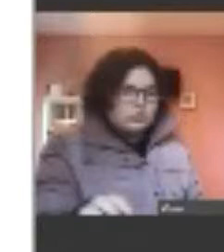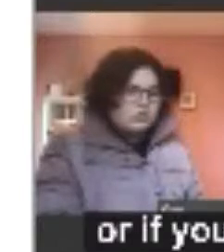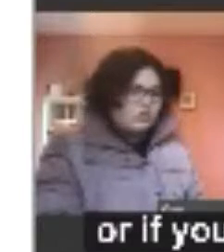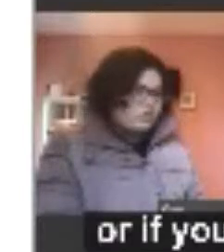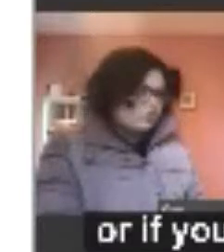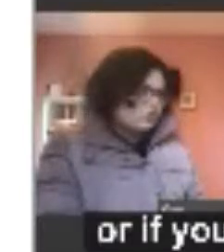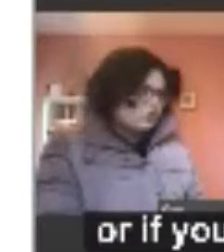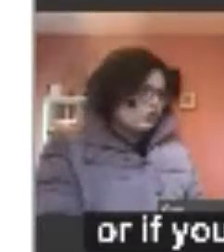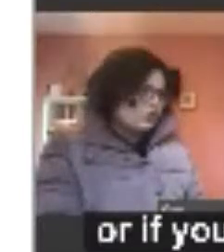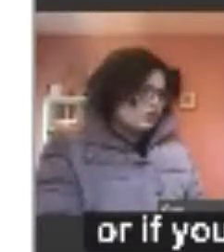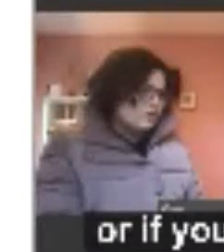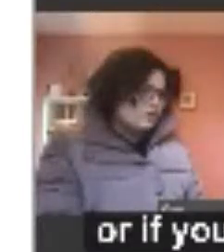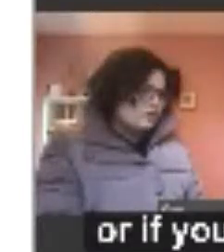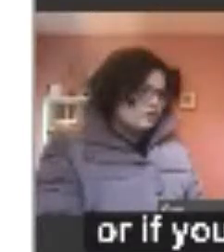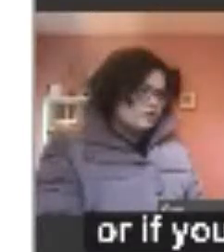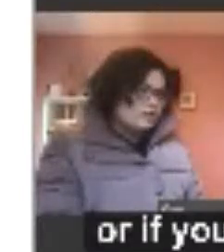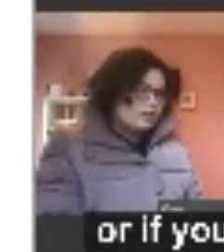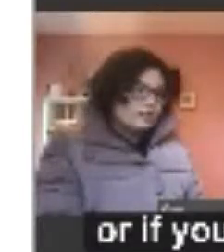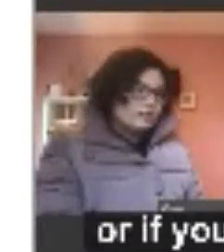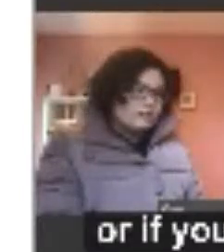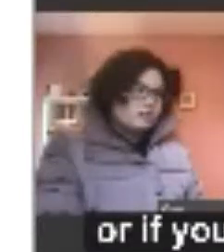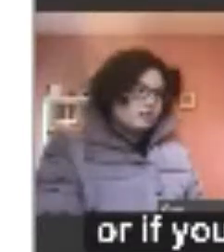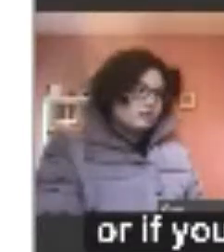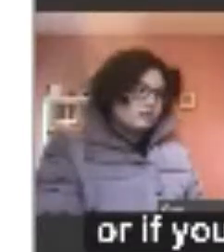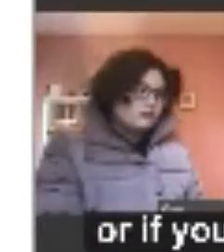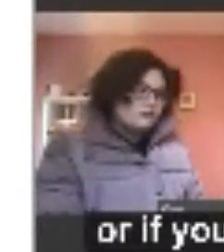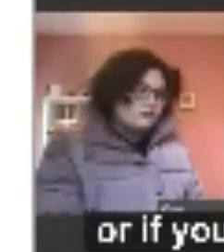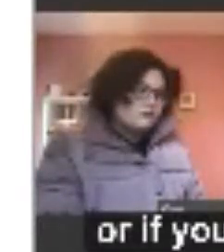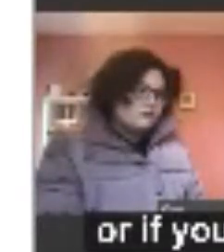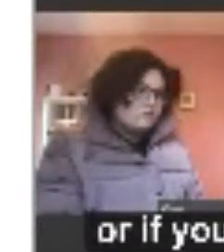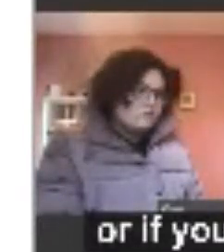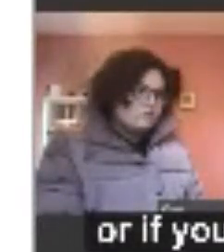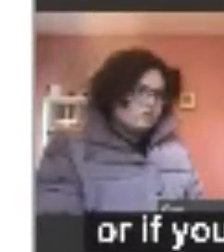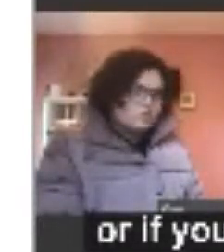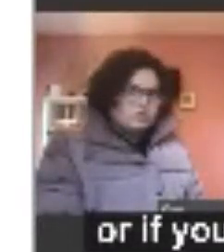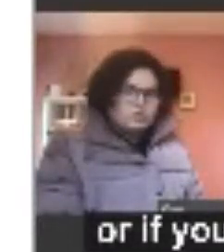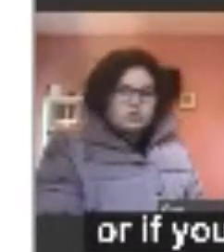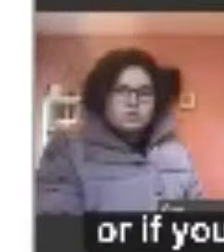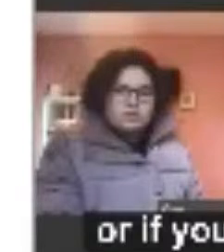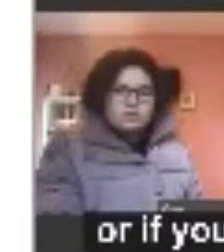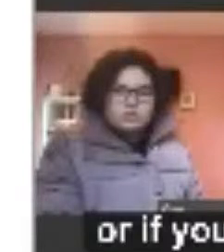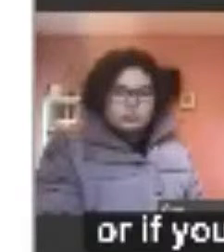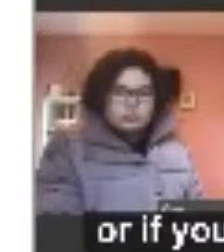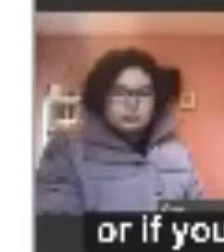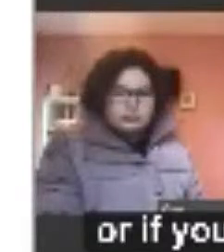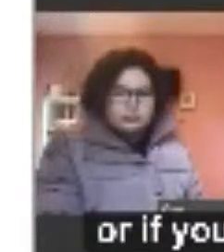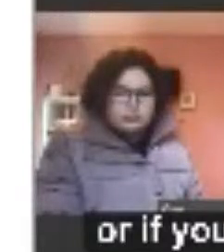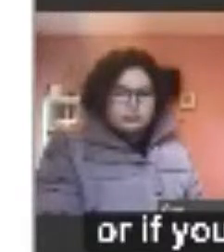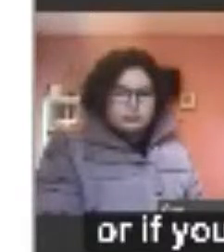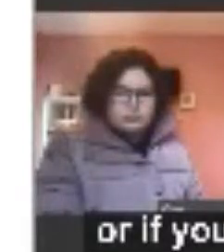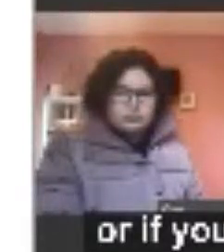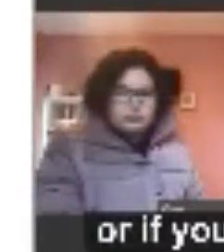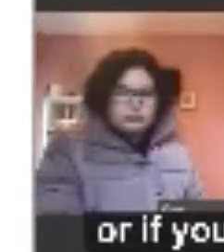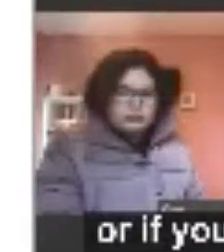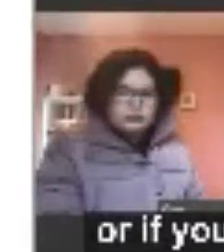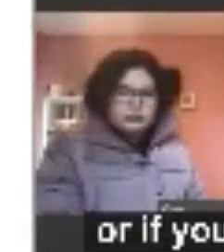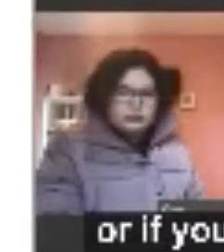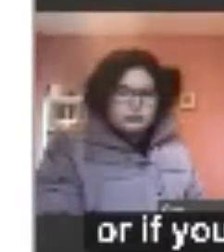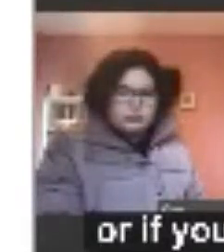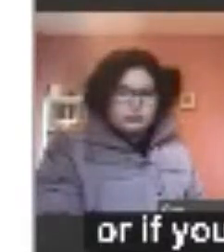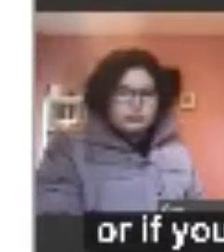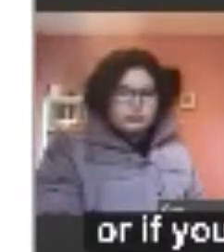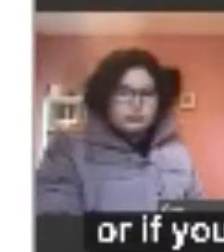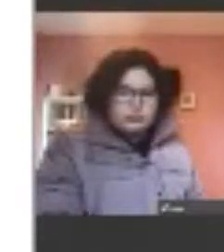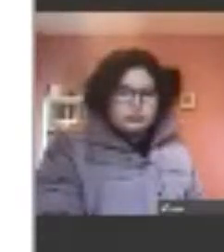or if you're shy, you're in the yellow zone. Okay. Or